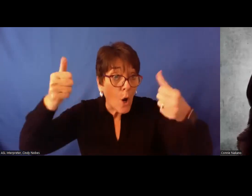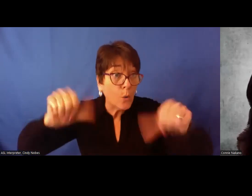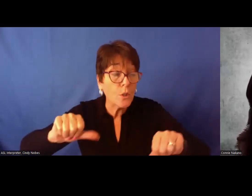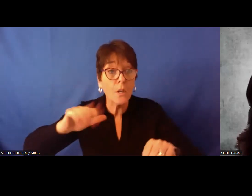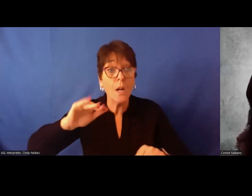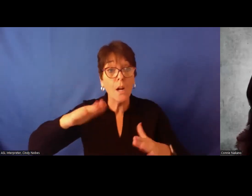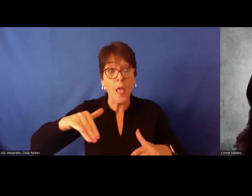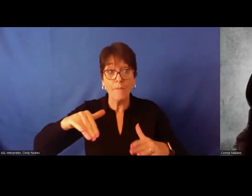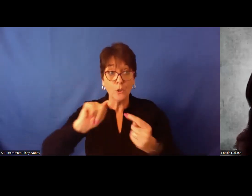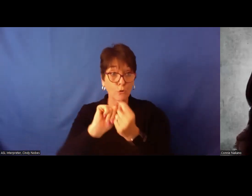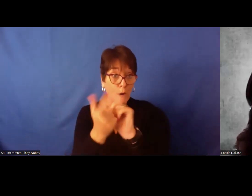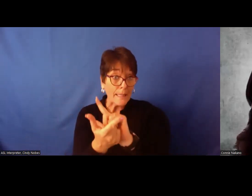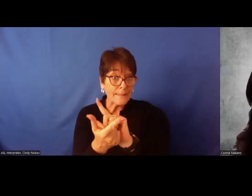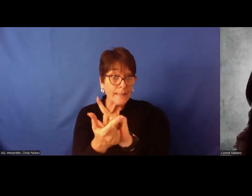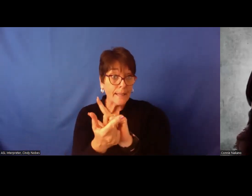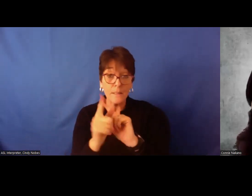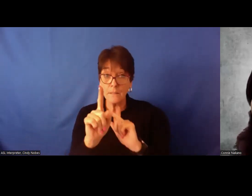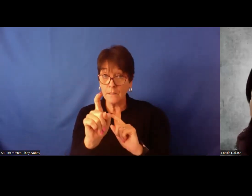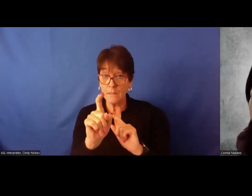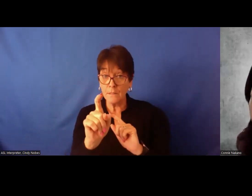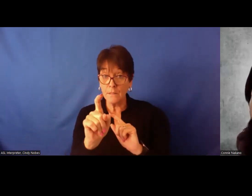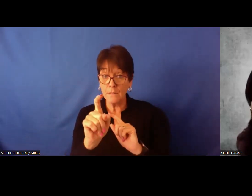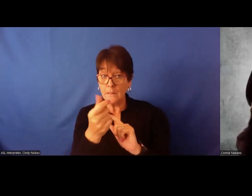not yet translated. Any